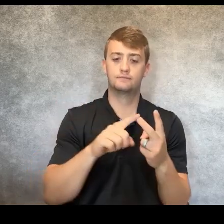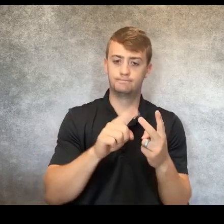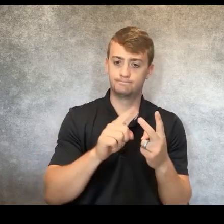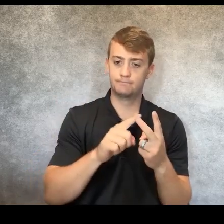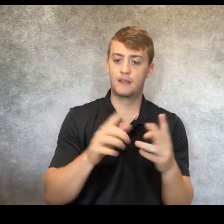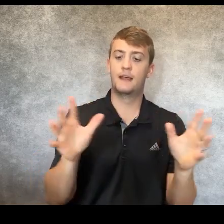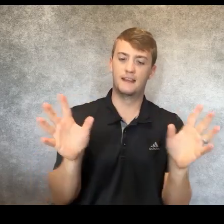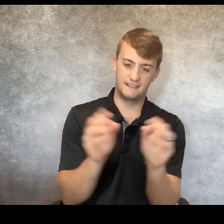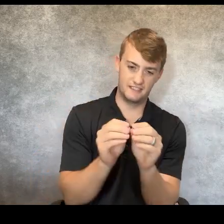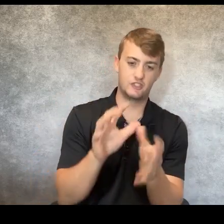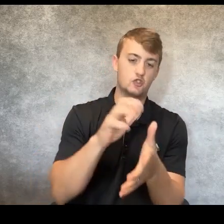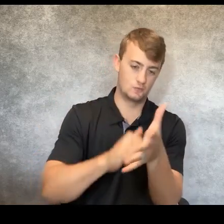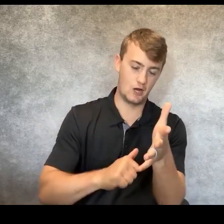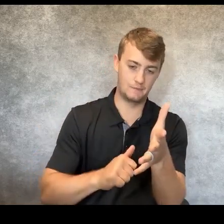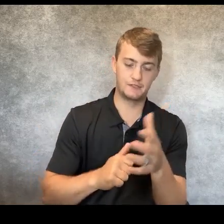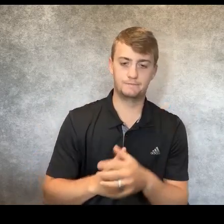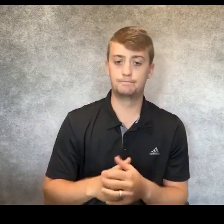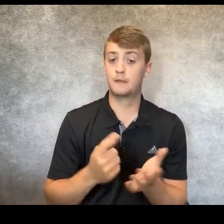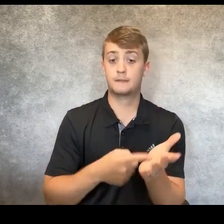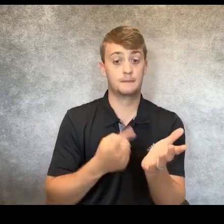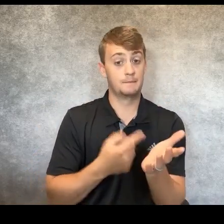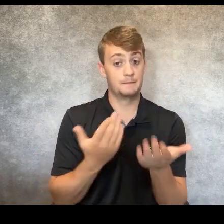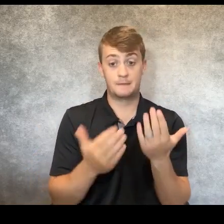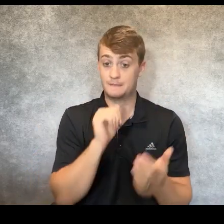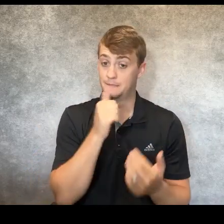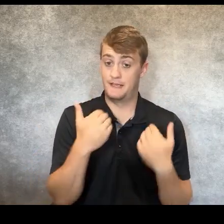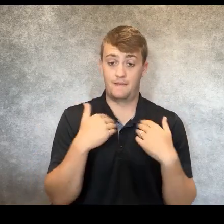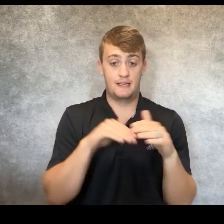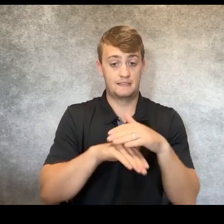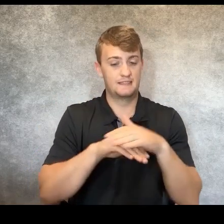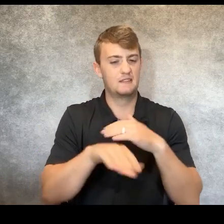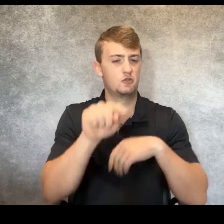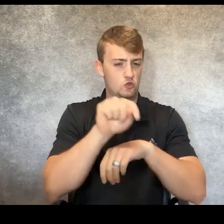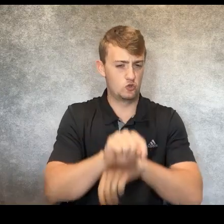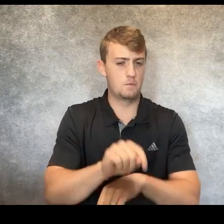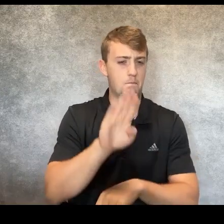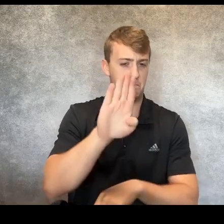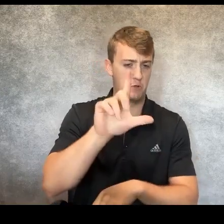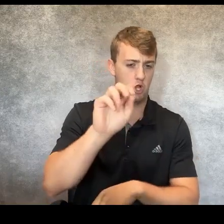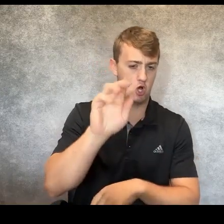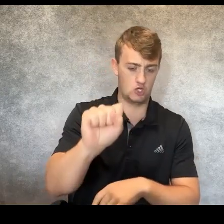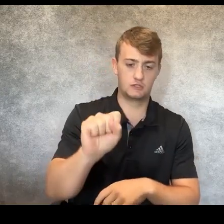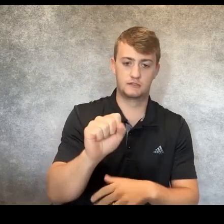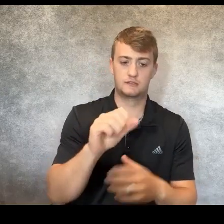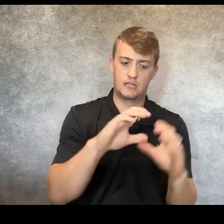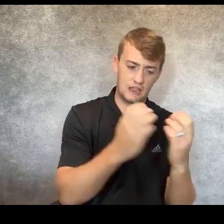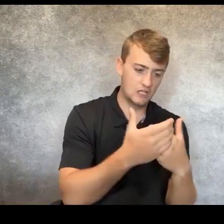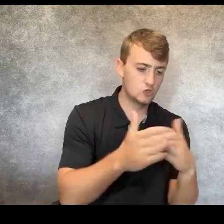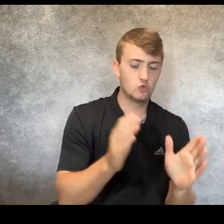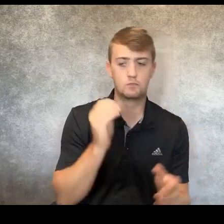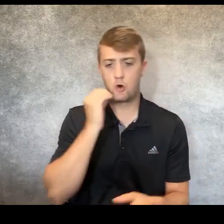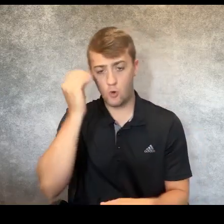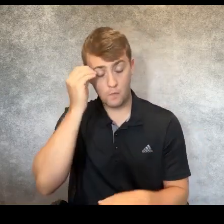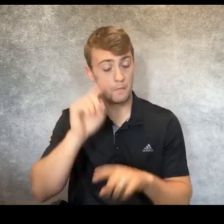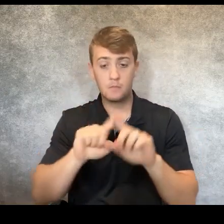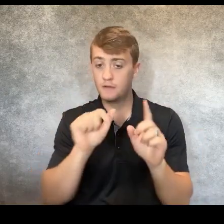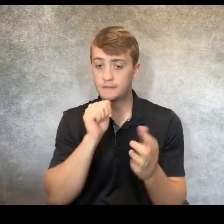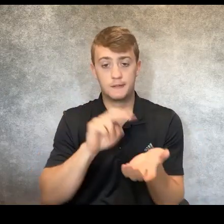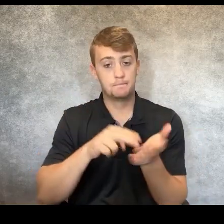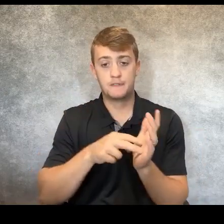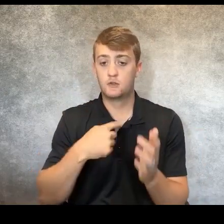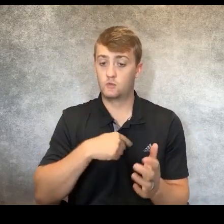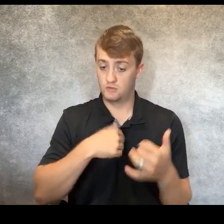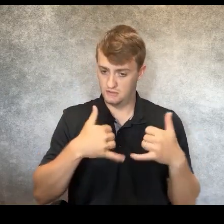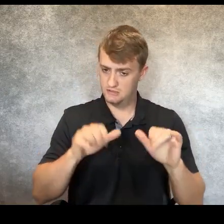and subtraction. Sometimes we may not have access to traditional Base 10 blocks in the classroom or at home, but that doesn't mean we can't